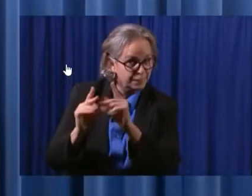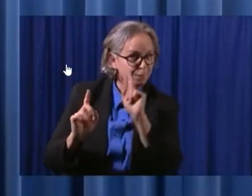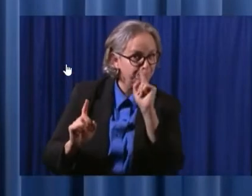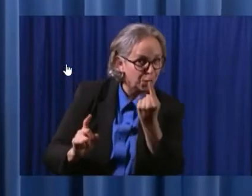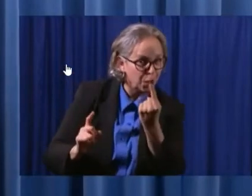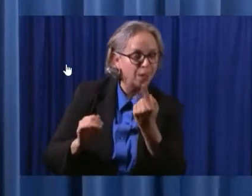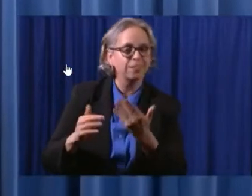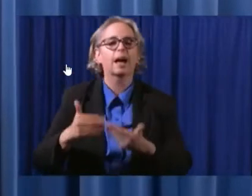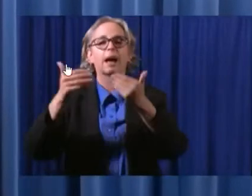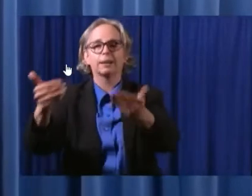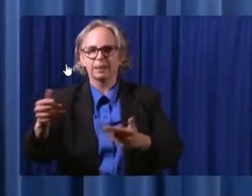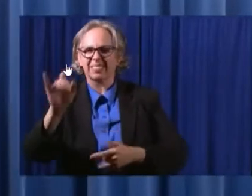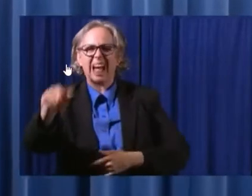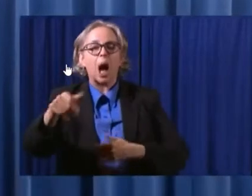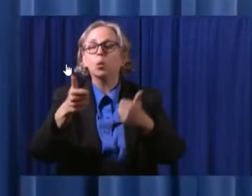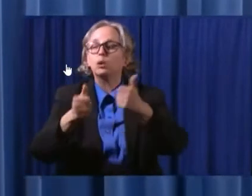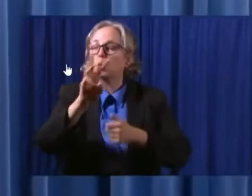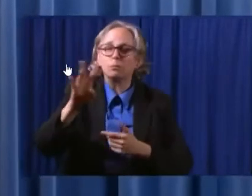coronavirus.ohio.gov.